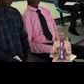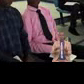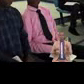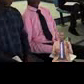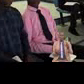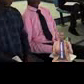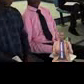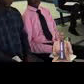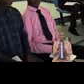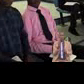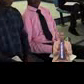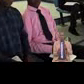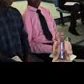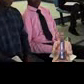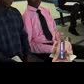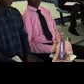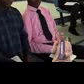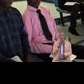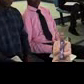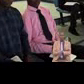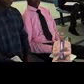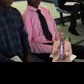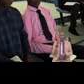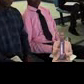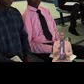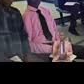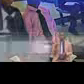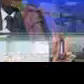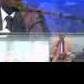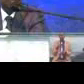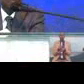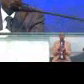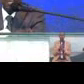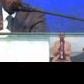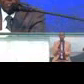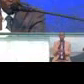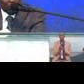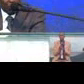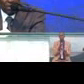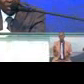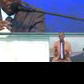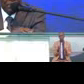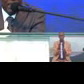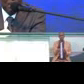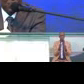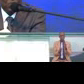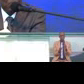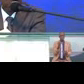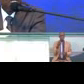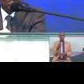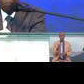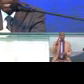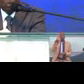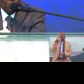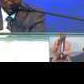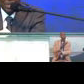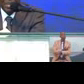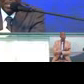verse 36. If the Son therefore shall make you free. If the